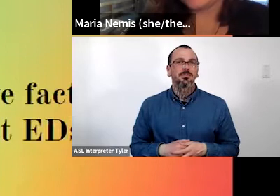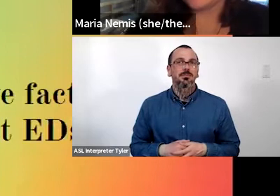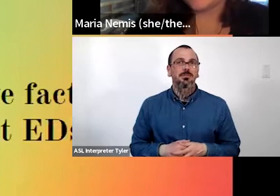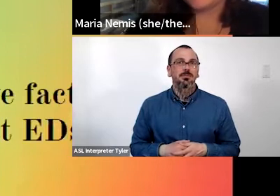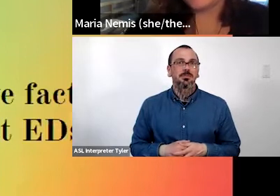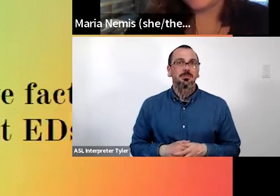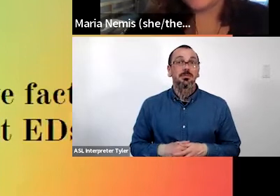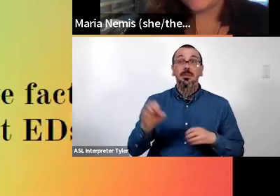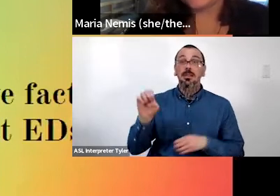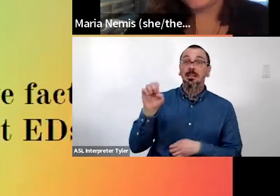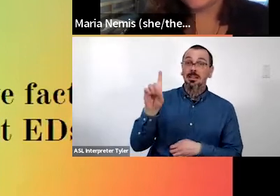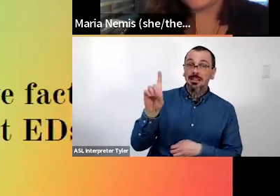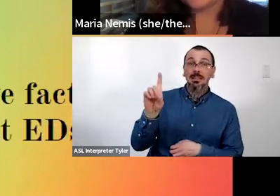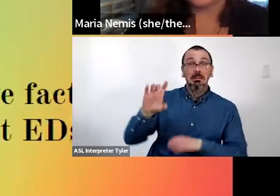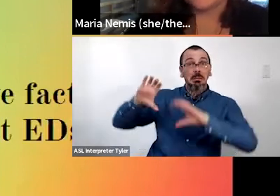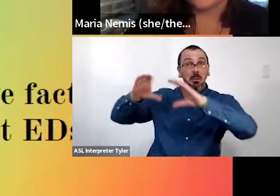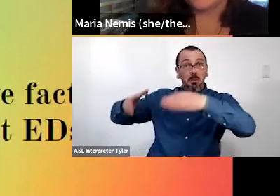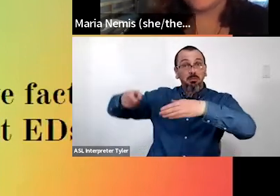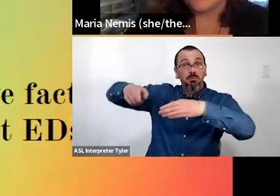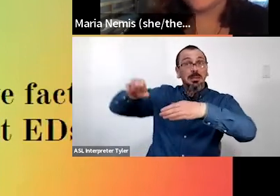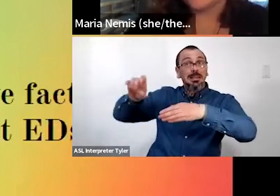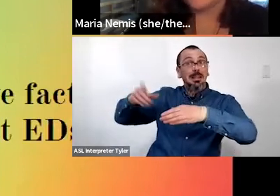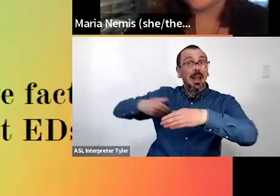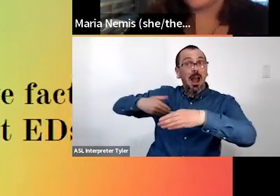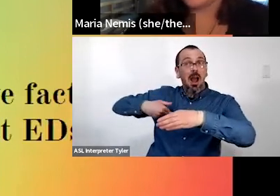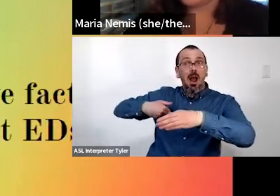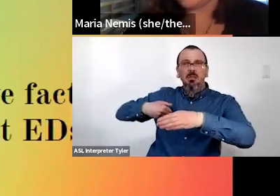for EDs and gender minorities have to address the specific risk